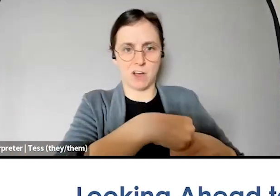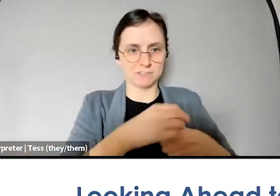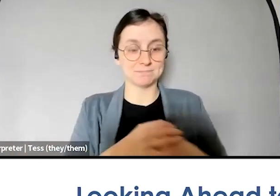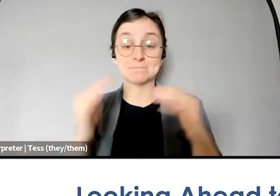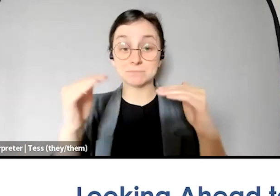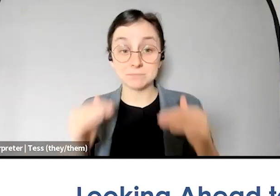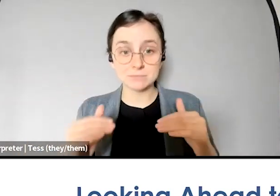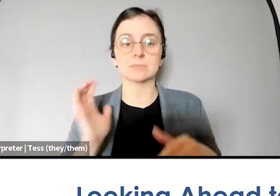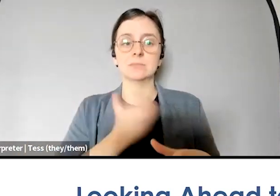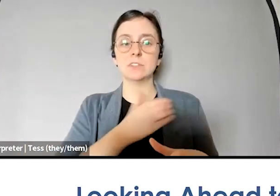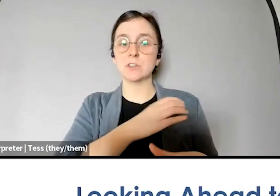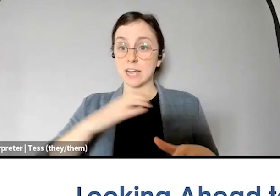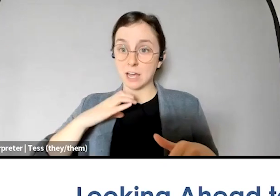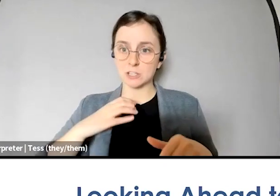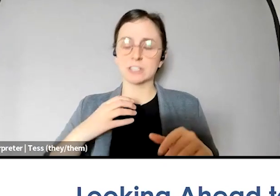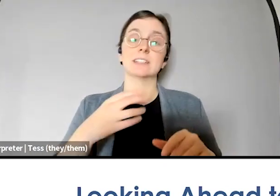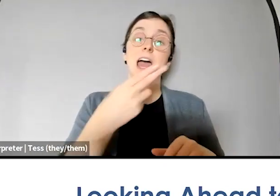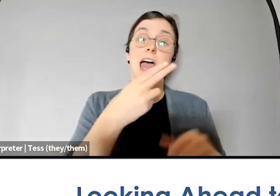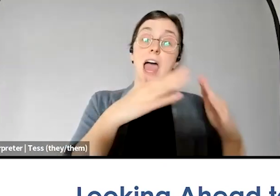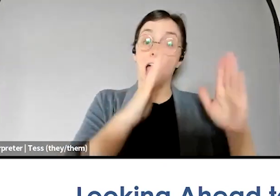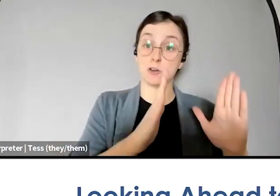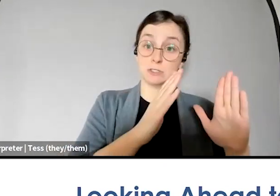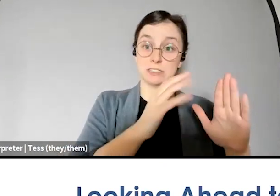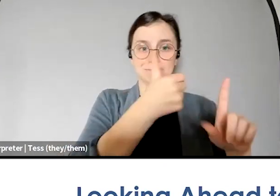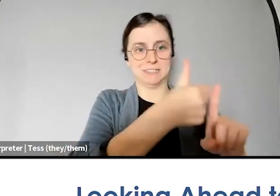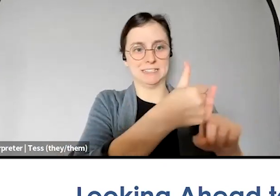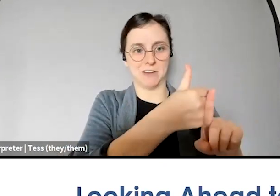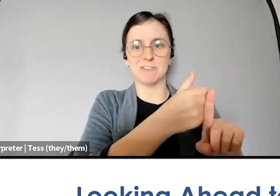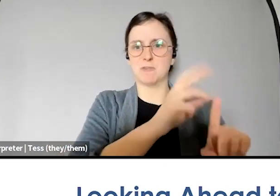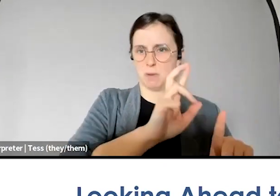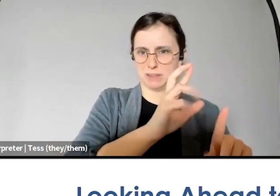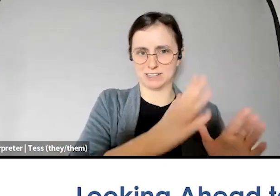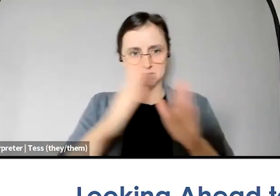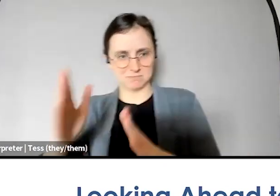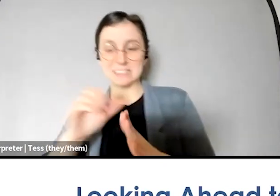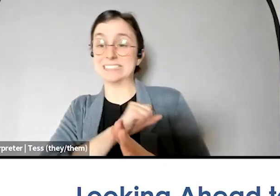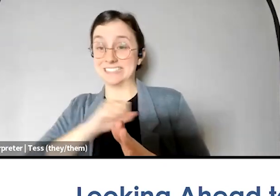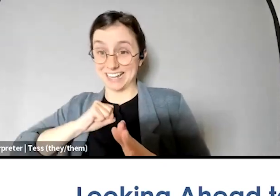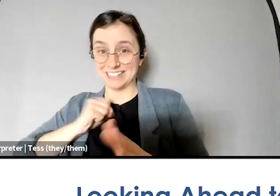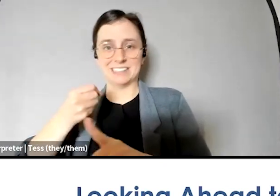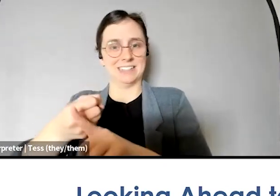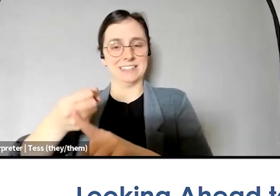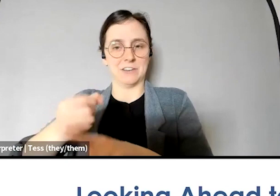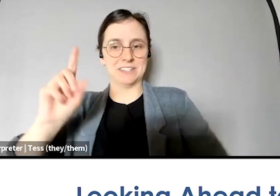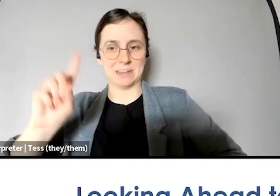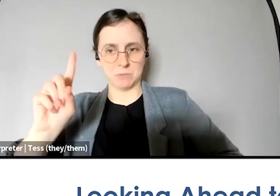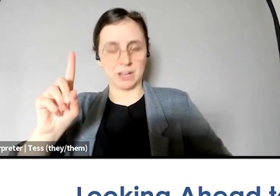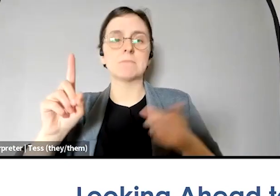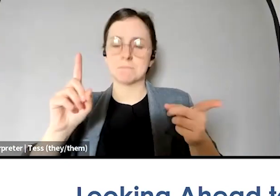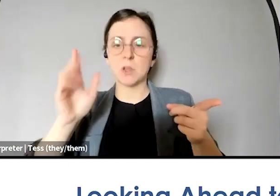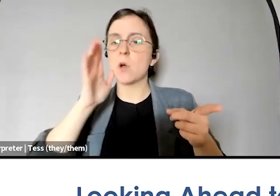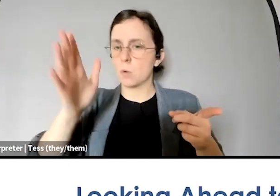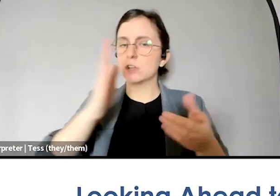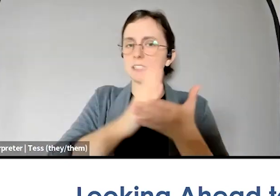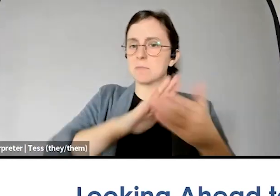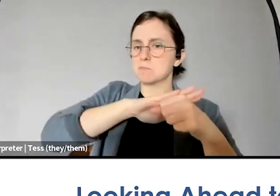Democratic, and spending, we anticipate that there will be some pressure to reduce spending and increase